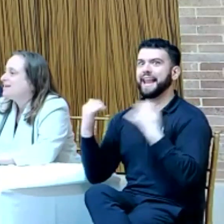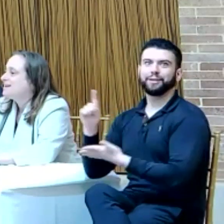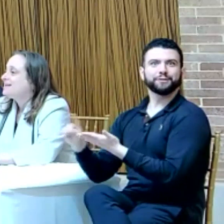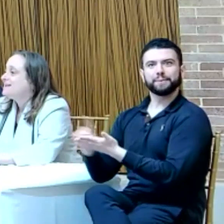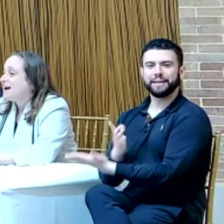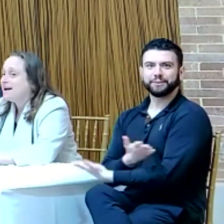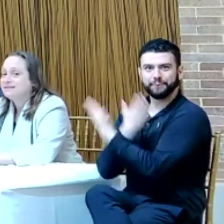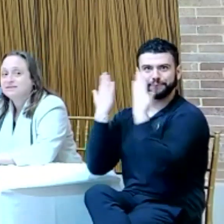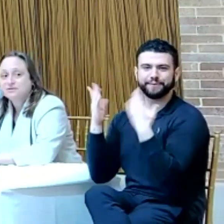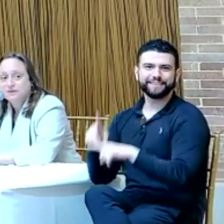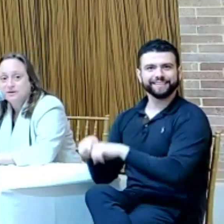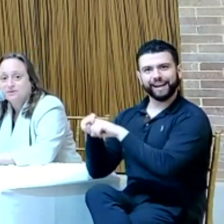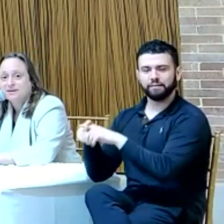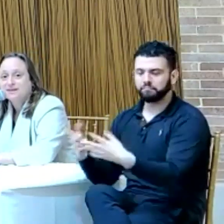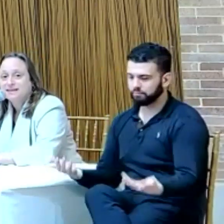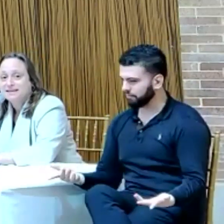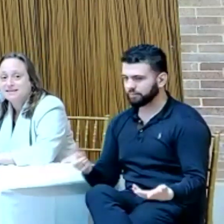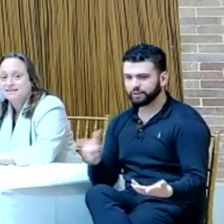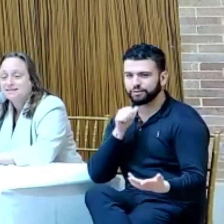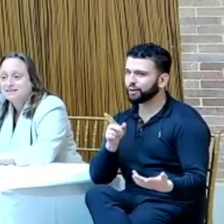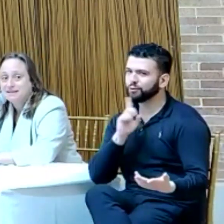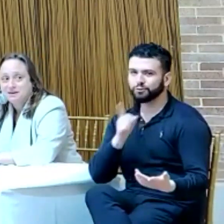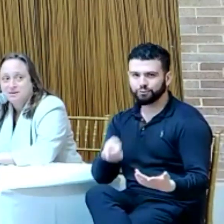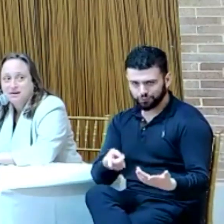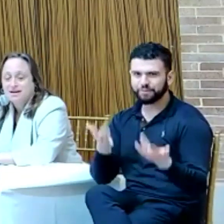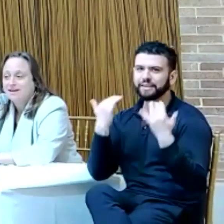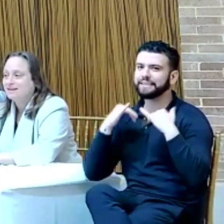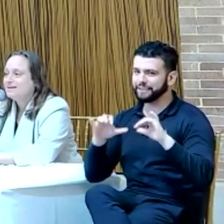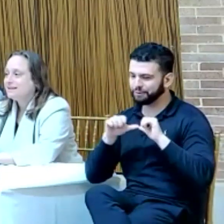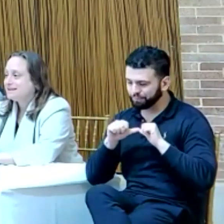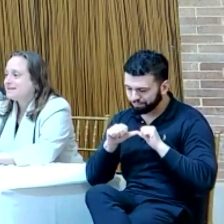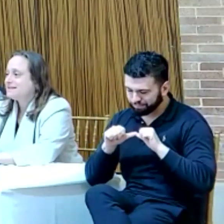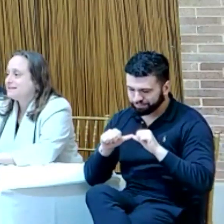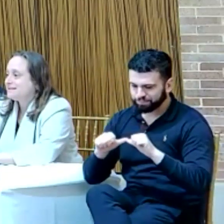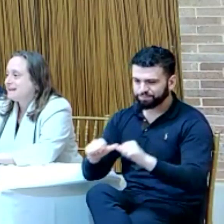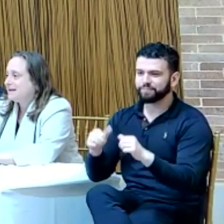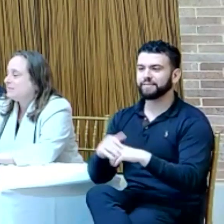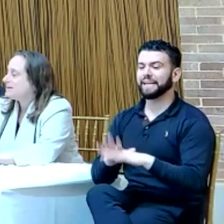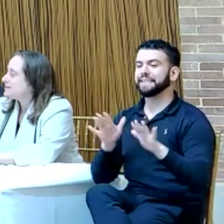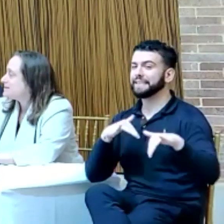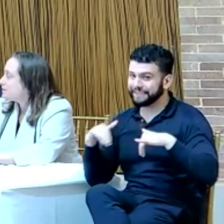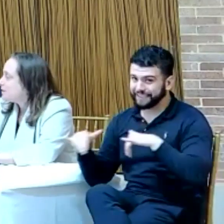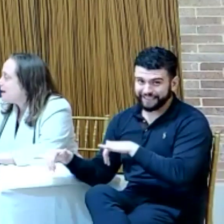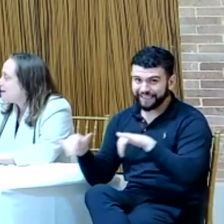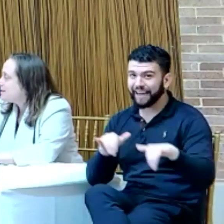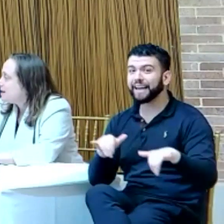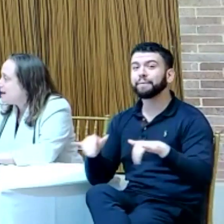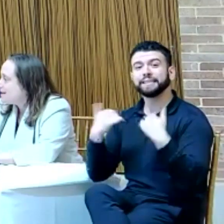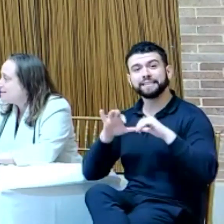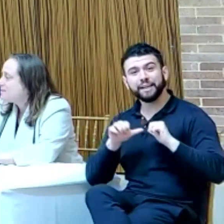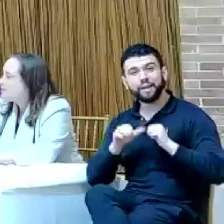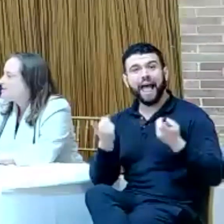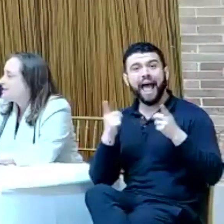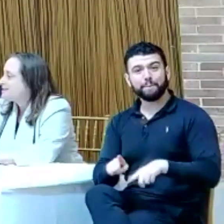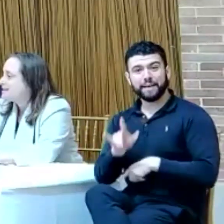discrimination not true it's still going on it's the same it's still going on in Long